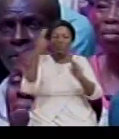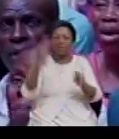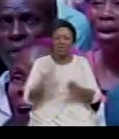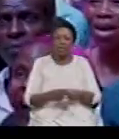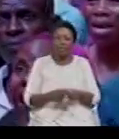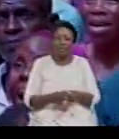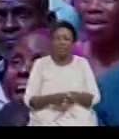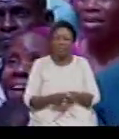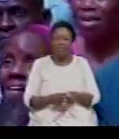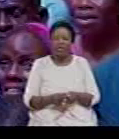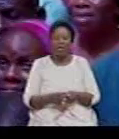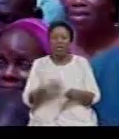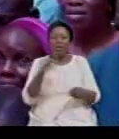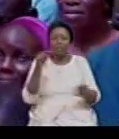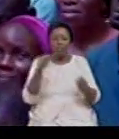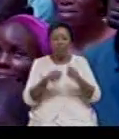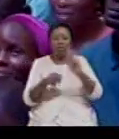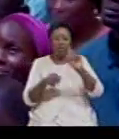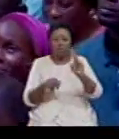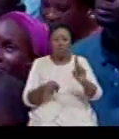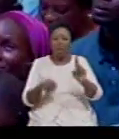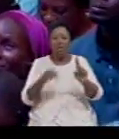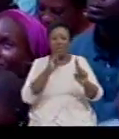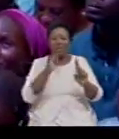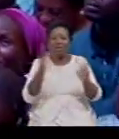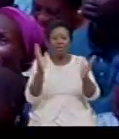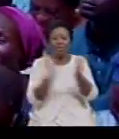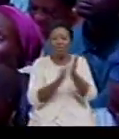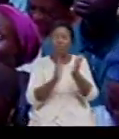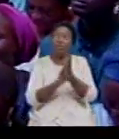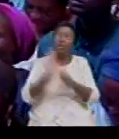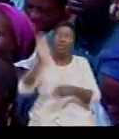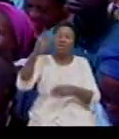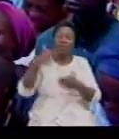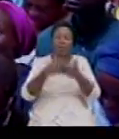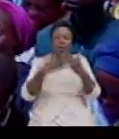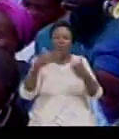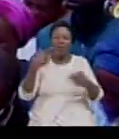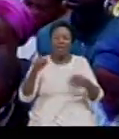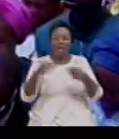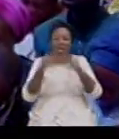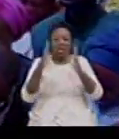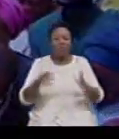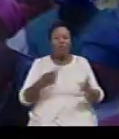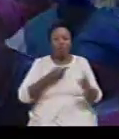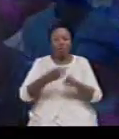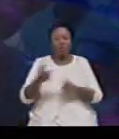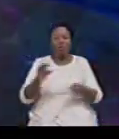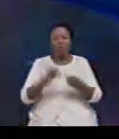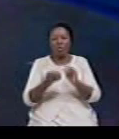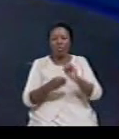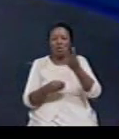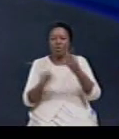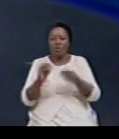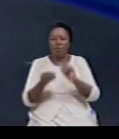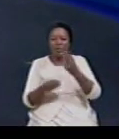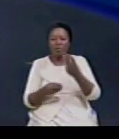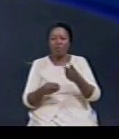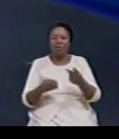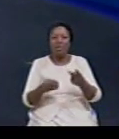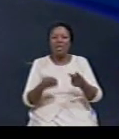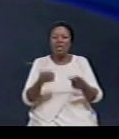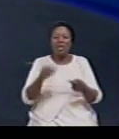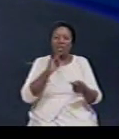name. But number one, praise him before the enemy holds. Number two is to